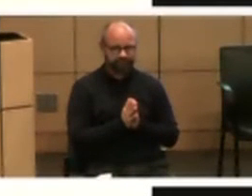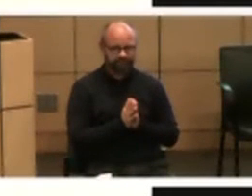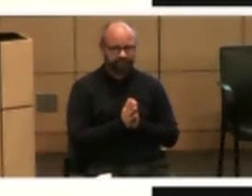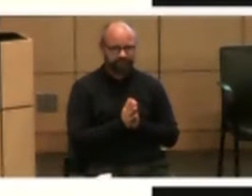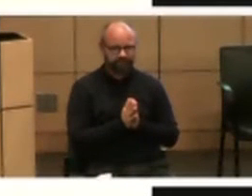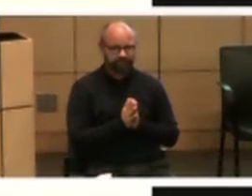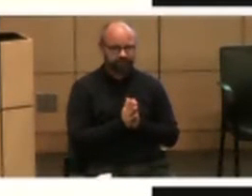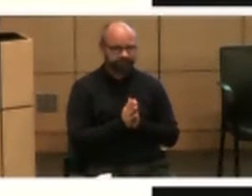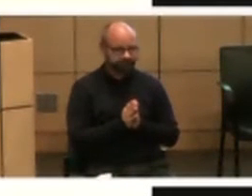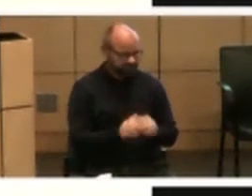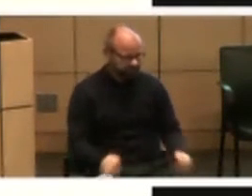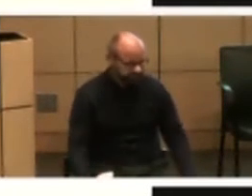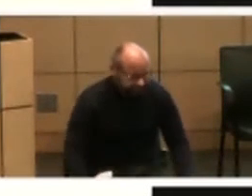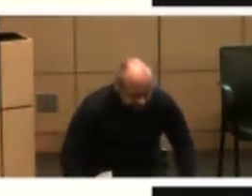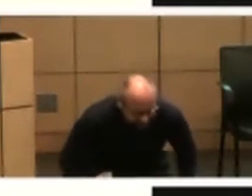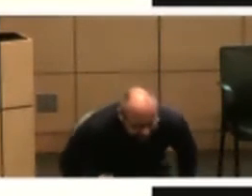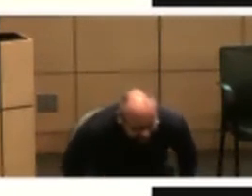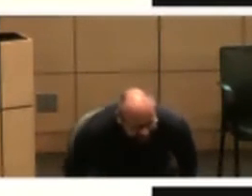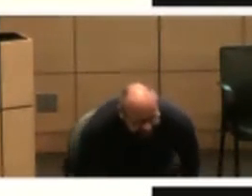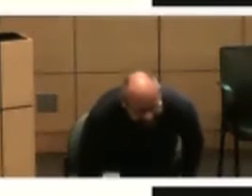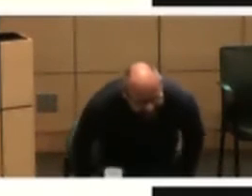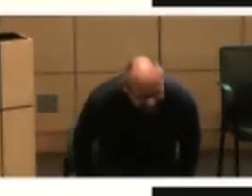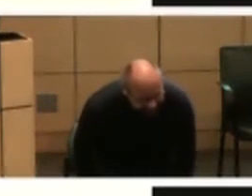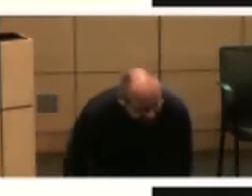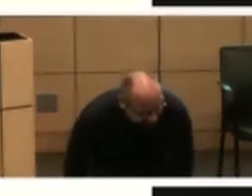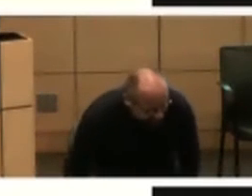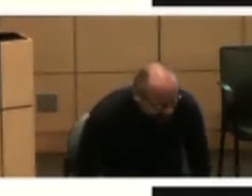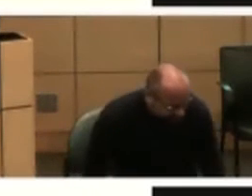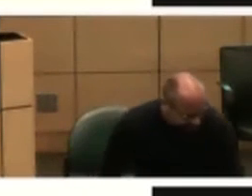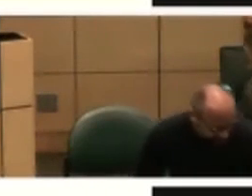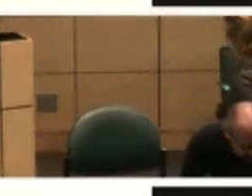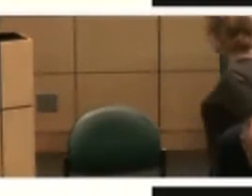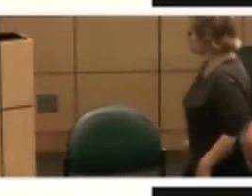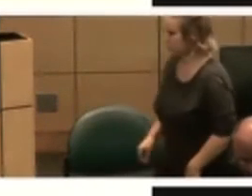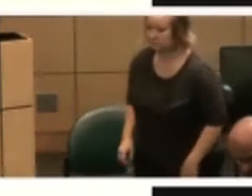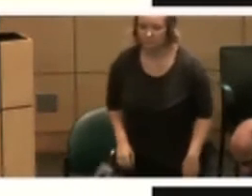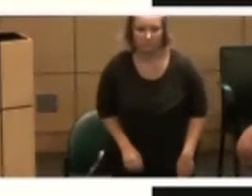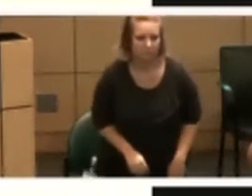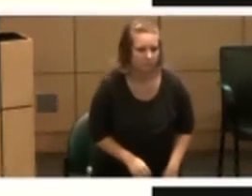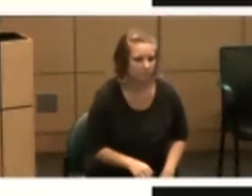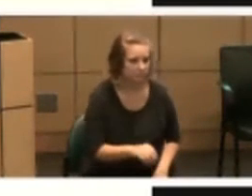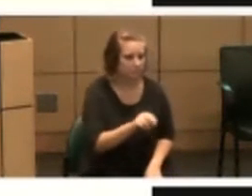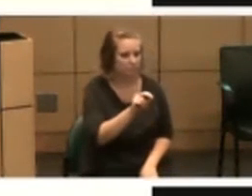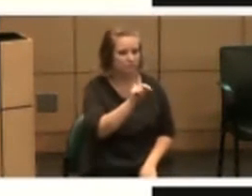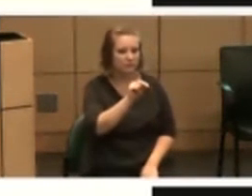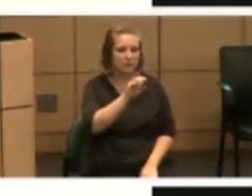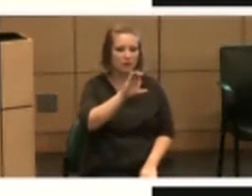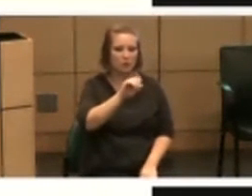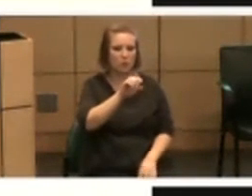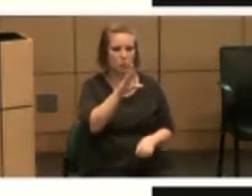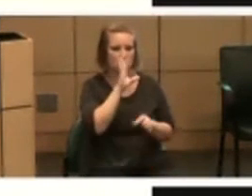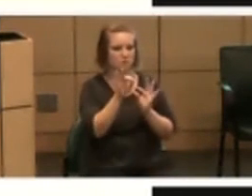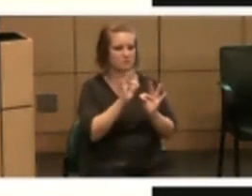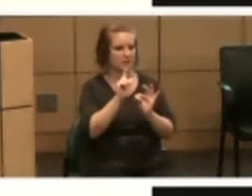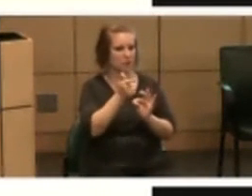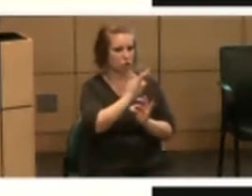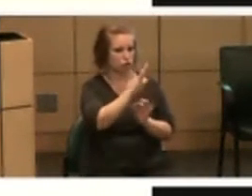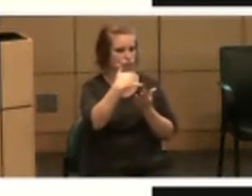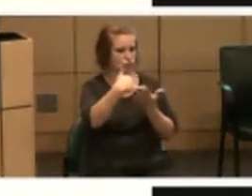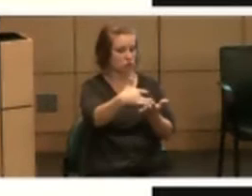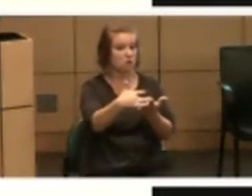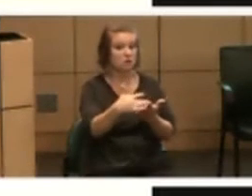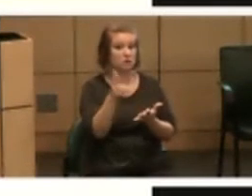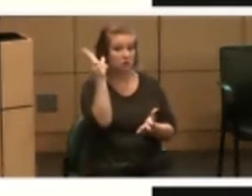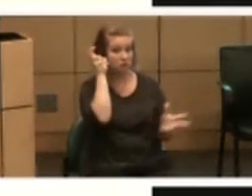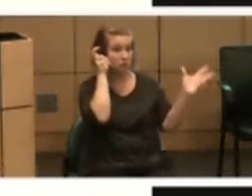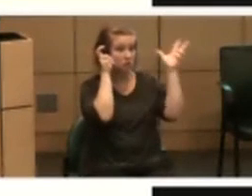we know, and that again Nicole is going to talk about more in her study, is that listening with 2 ears provides a big advantage when there's